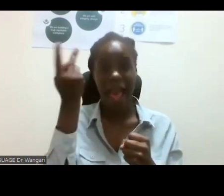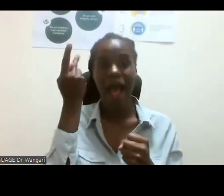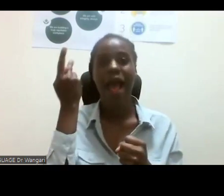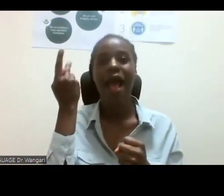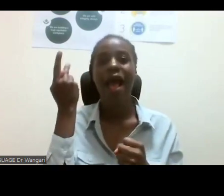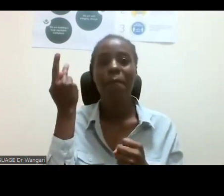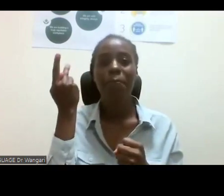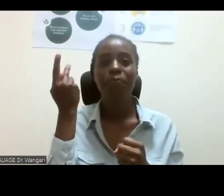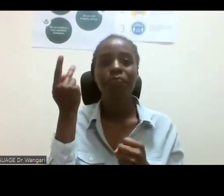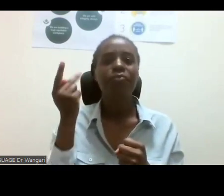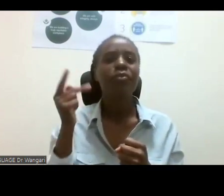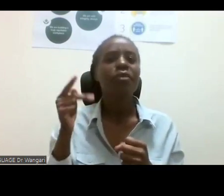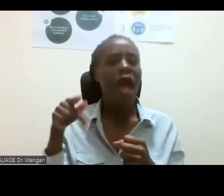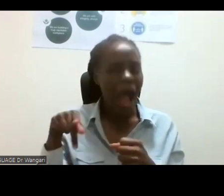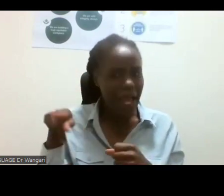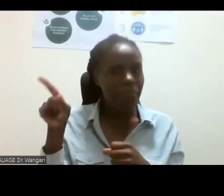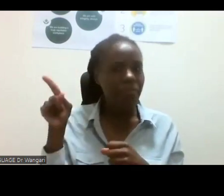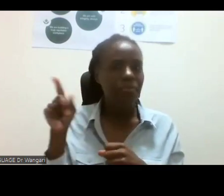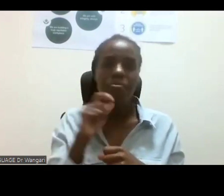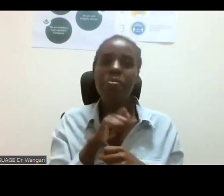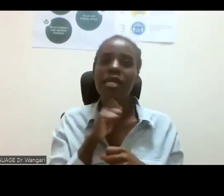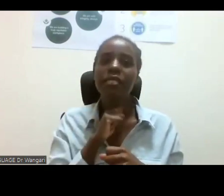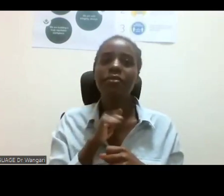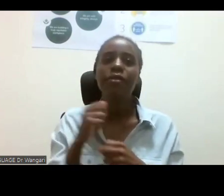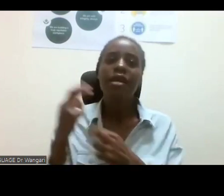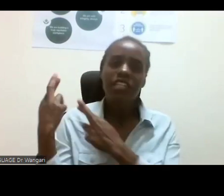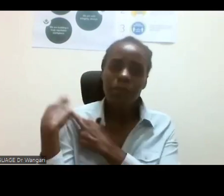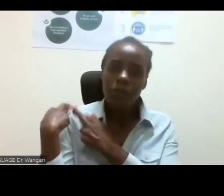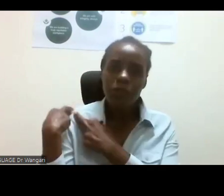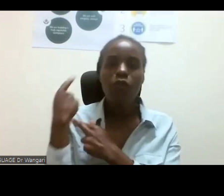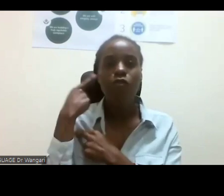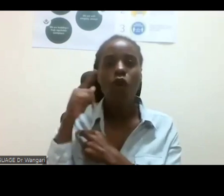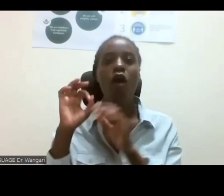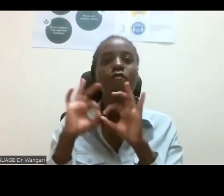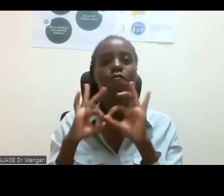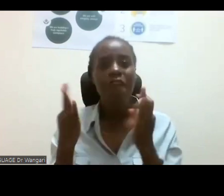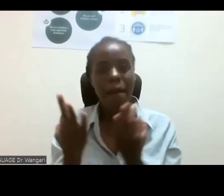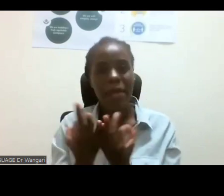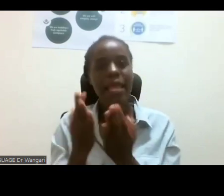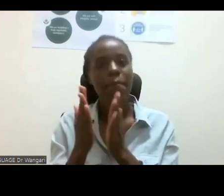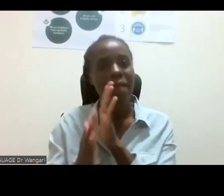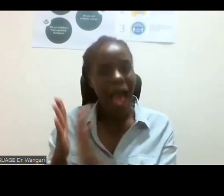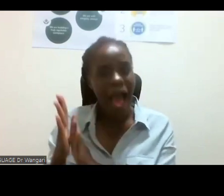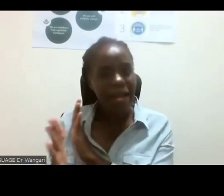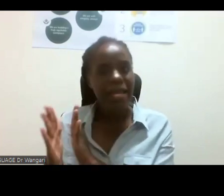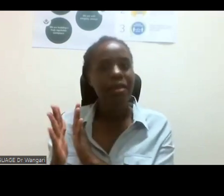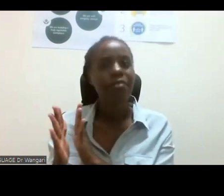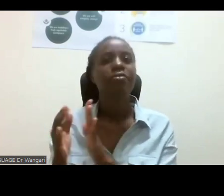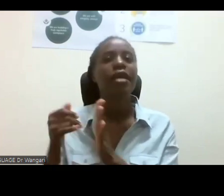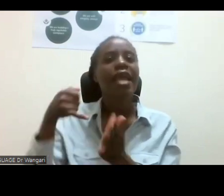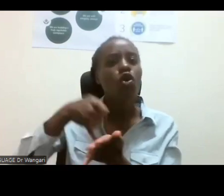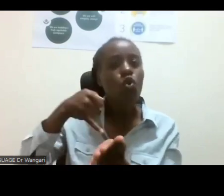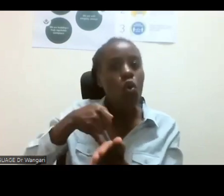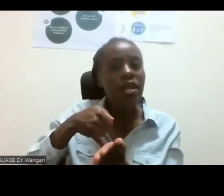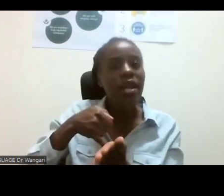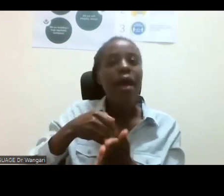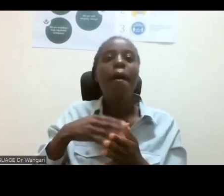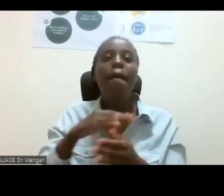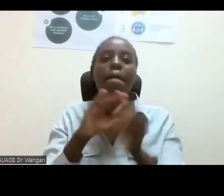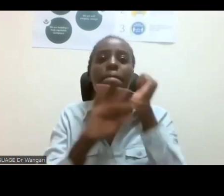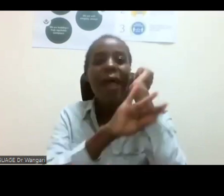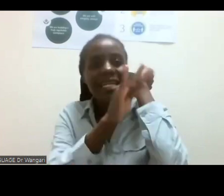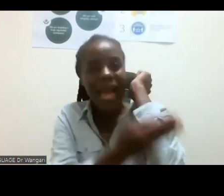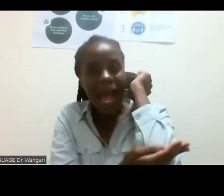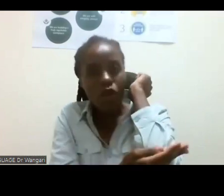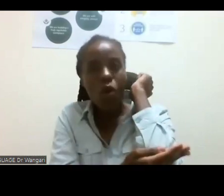of Family Health, managing a range of vital divisions encompassing maternal and reproductive health, child